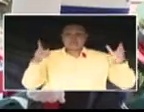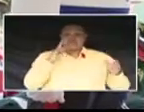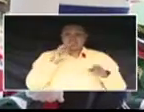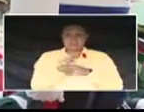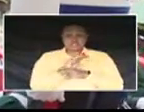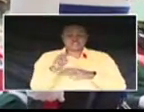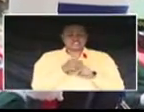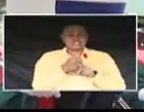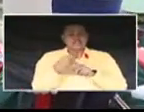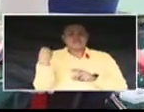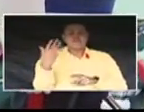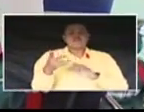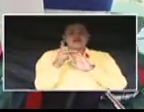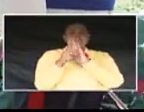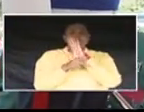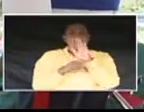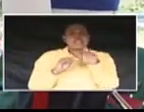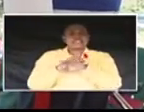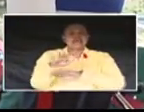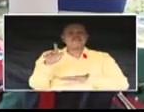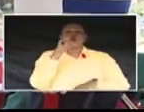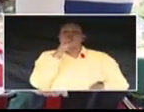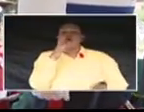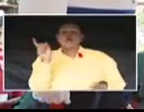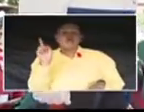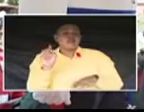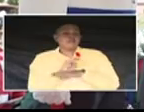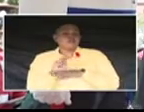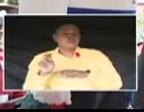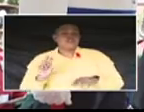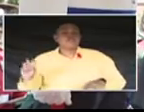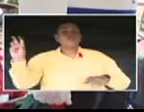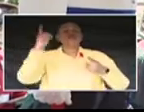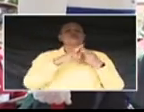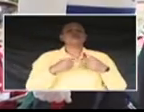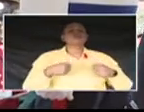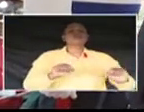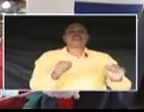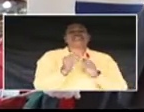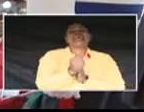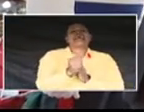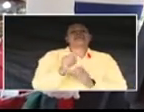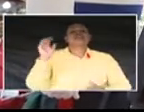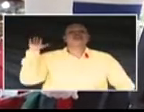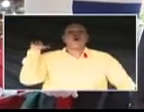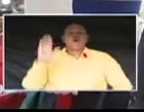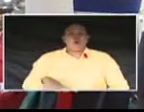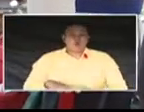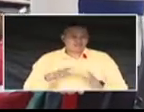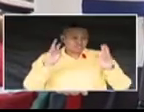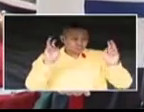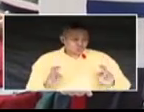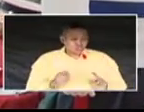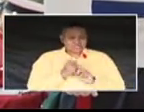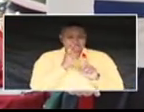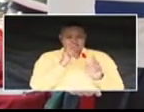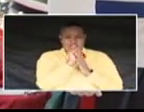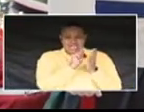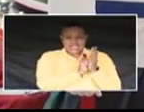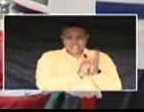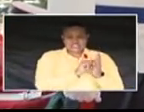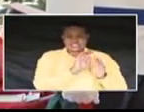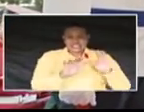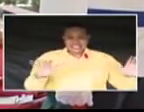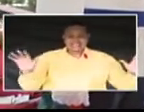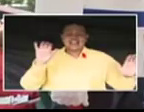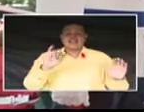Ministry, she provides policy advice to the Minister of Tourism and strategic guidance on all matters to the agency and